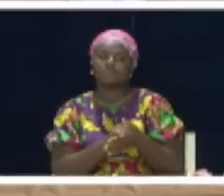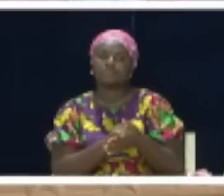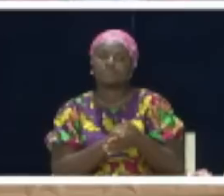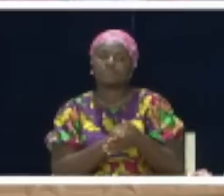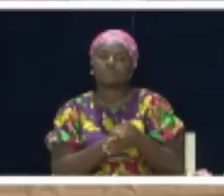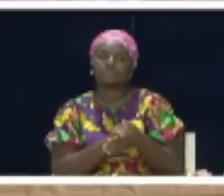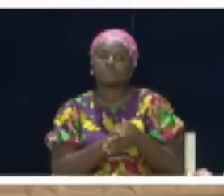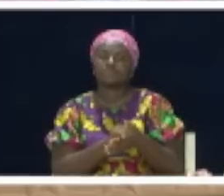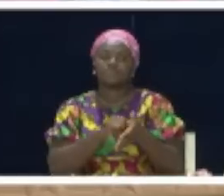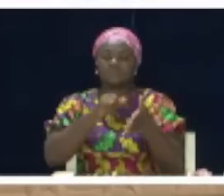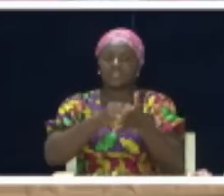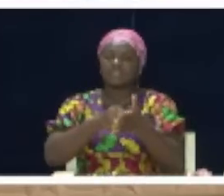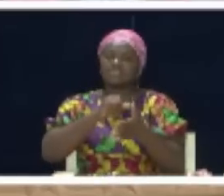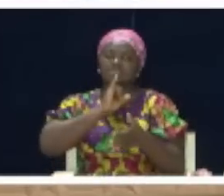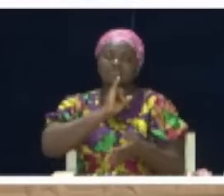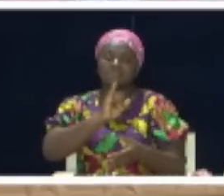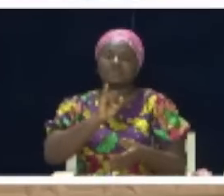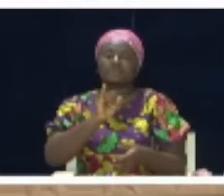it is